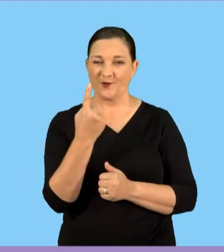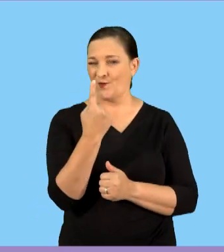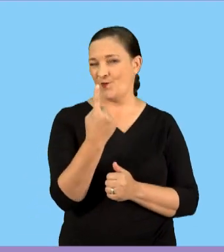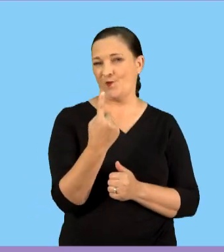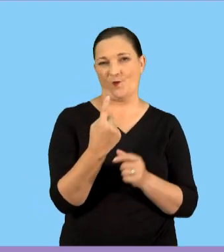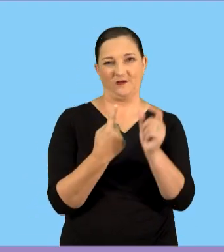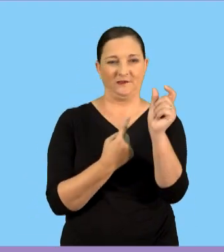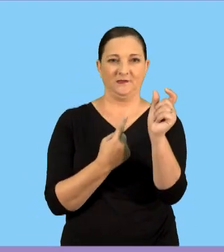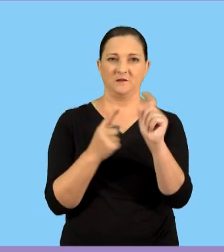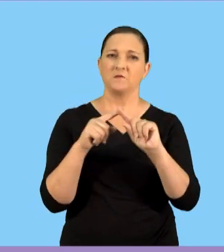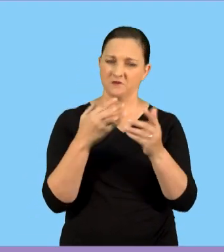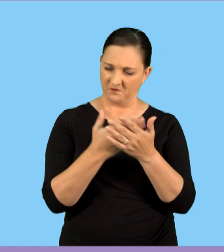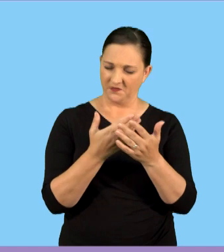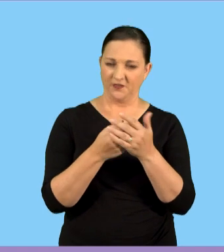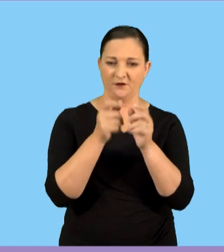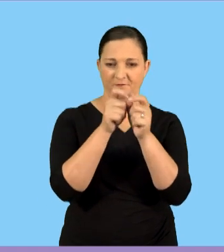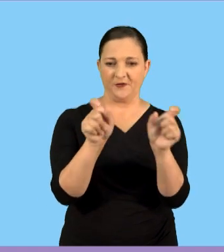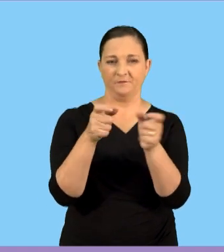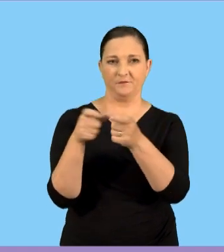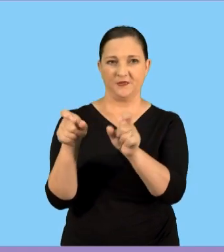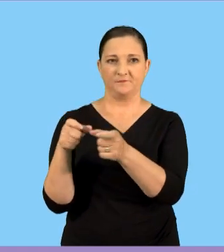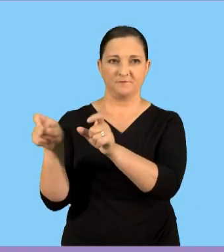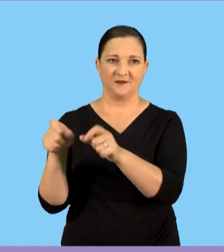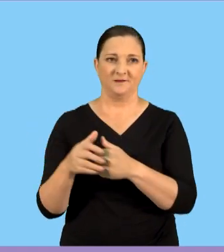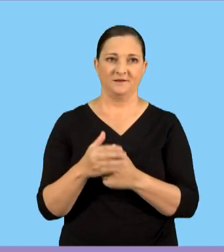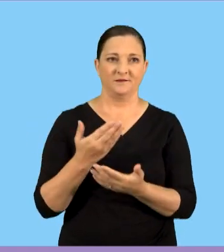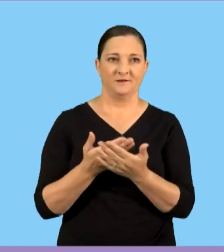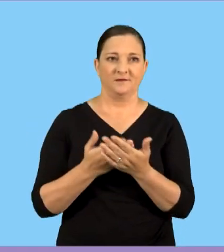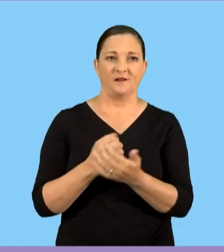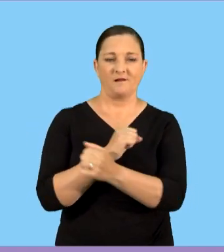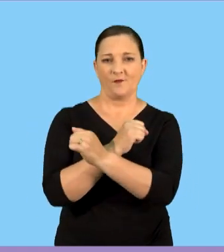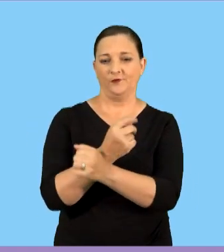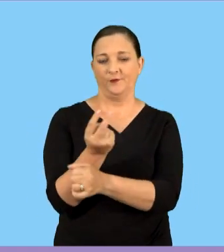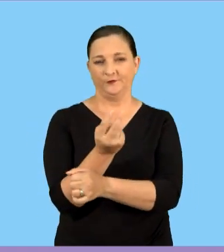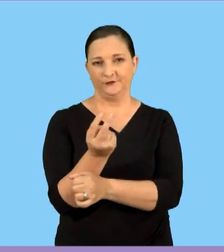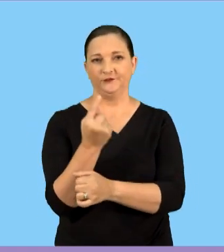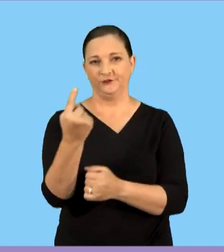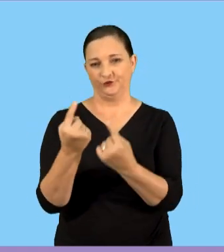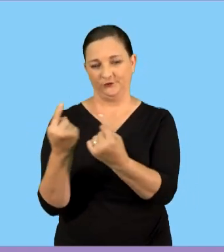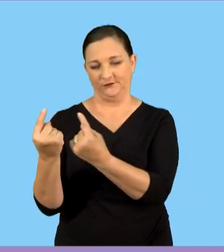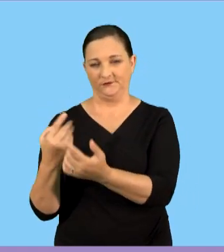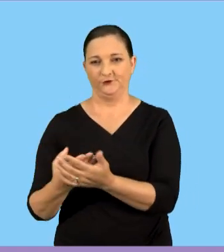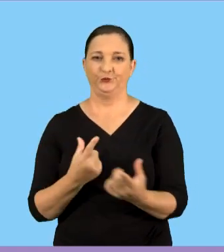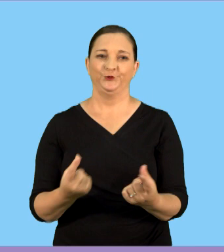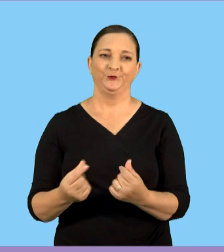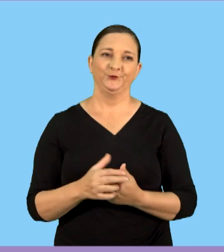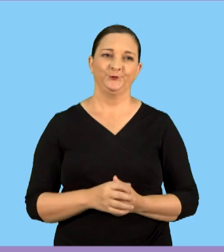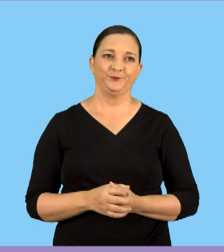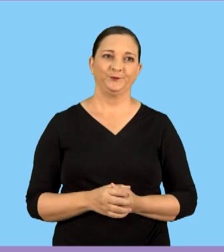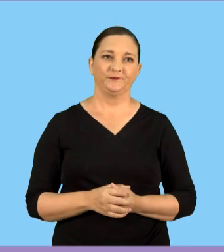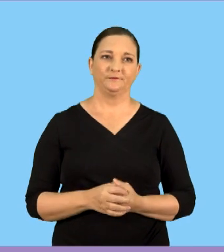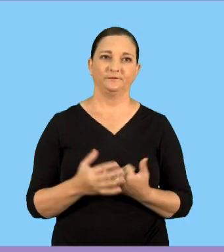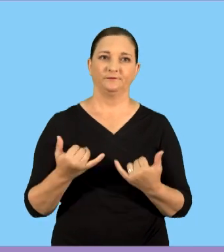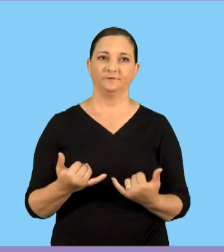102. So that's when we are multiplying with one digit. We can break up the number into two numbers and multiply each of those numbers with